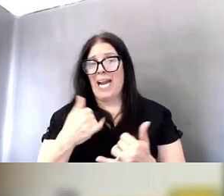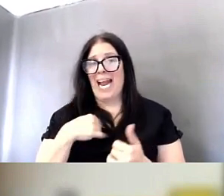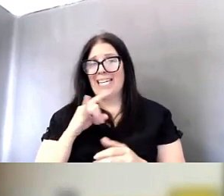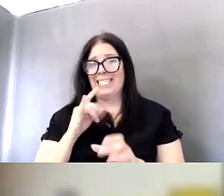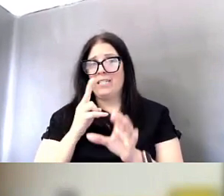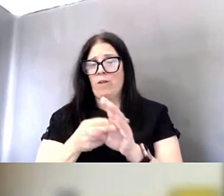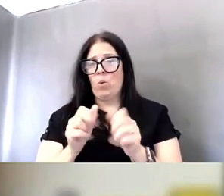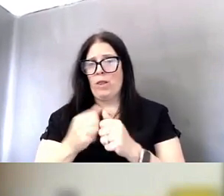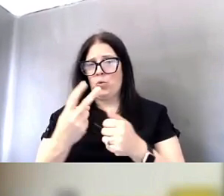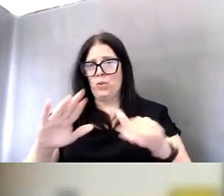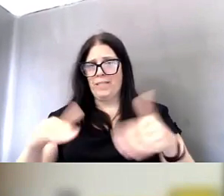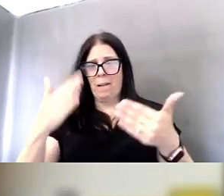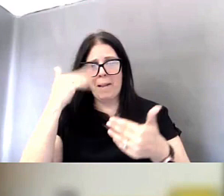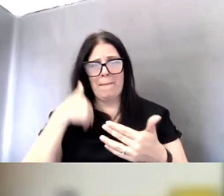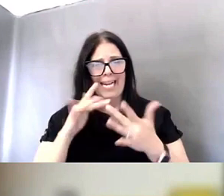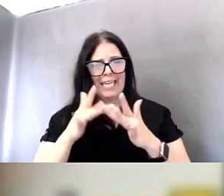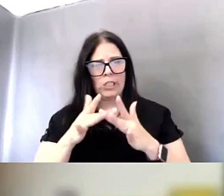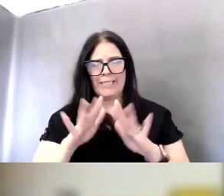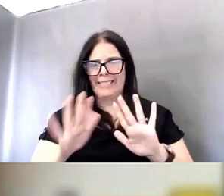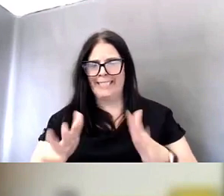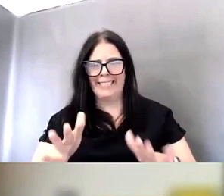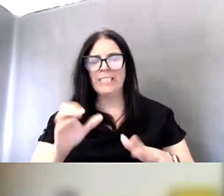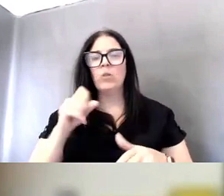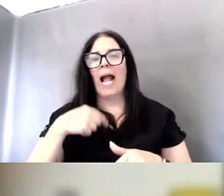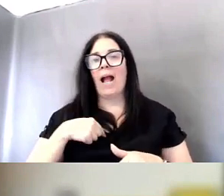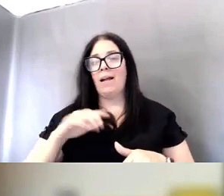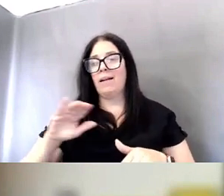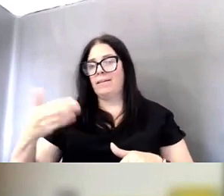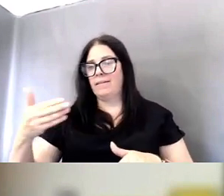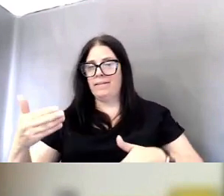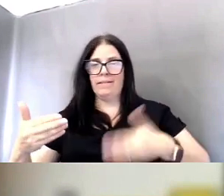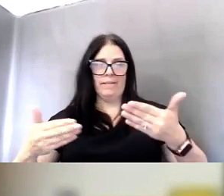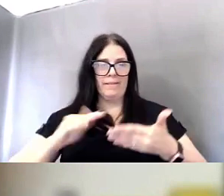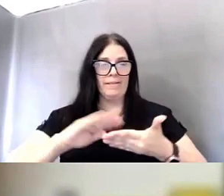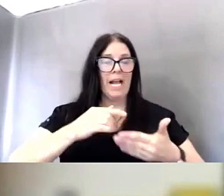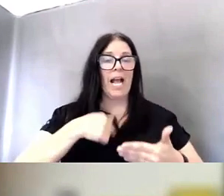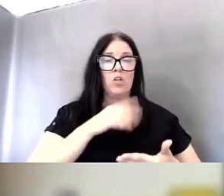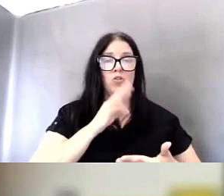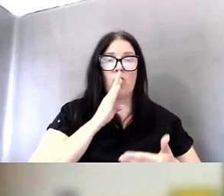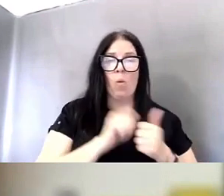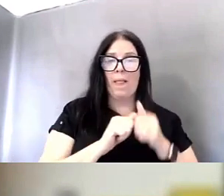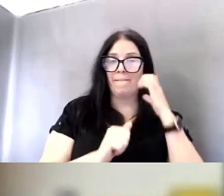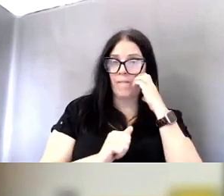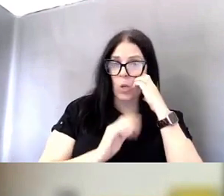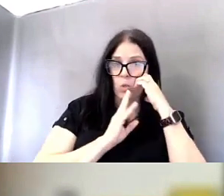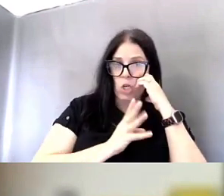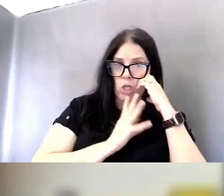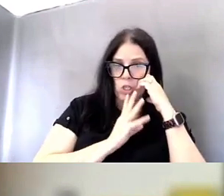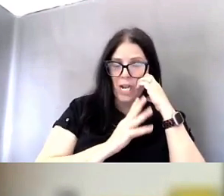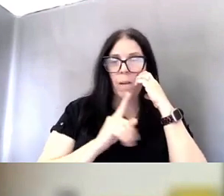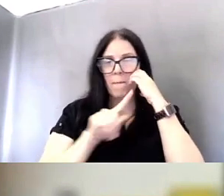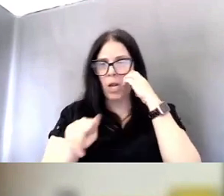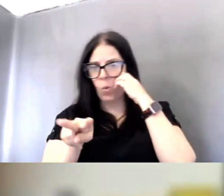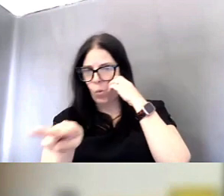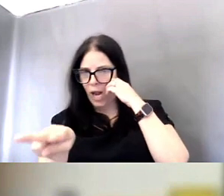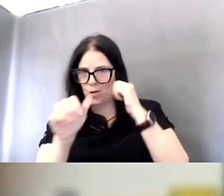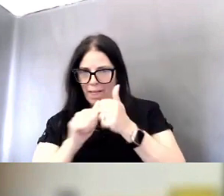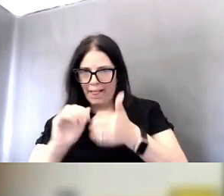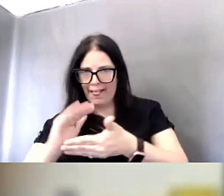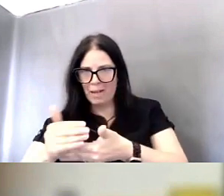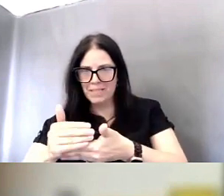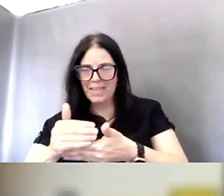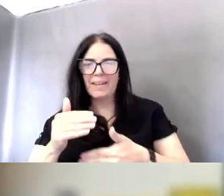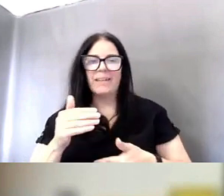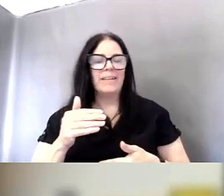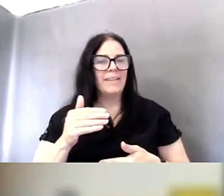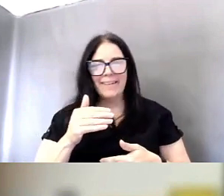devices because my internet is very unstable. So I'm talking through using my cell phone, and then the whole